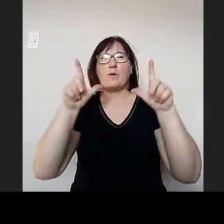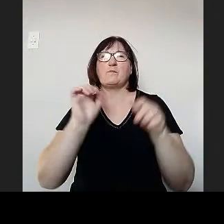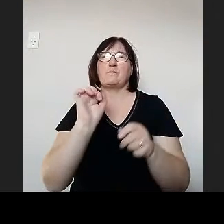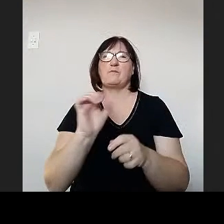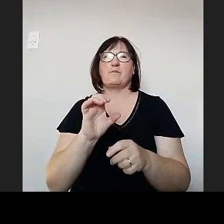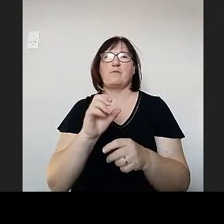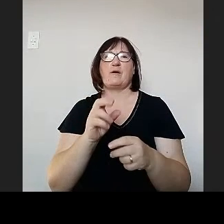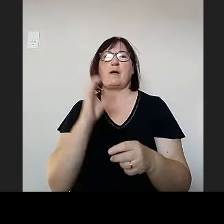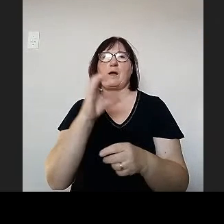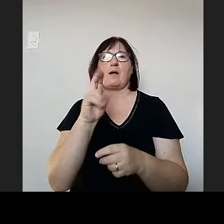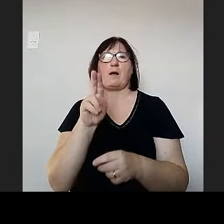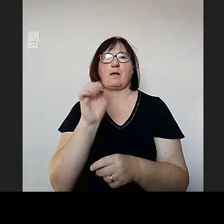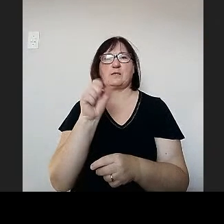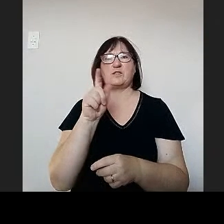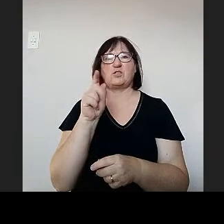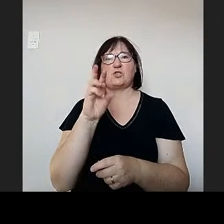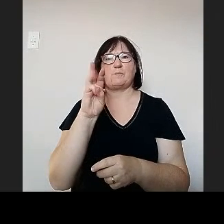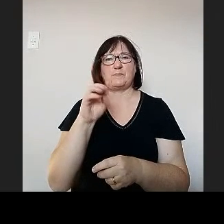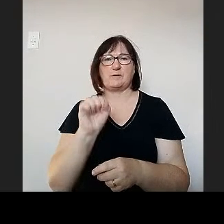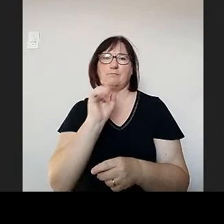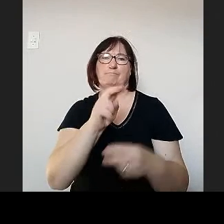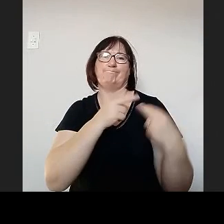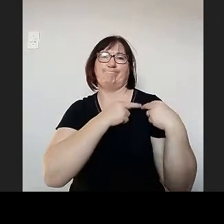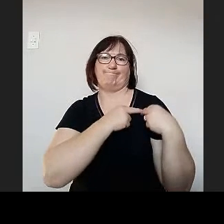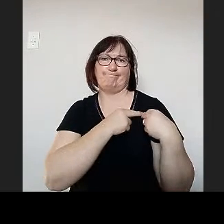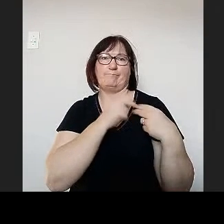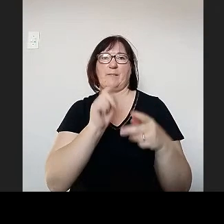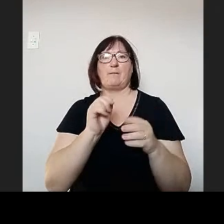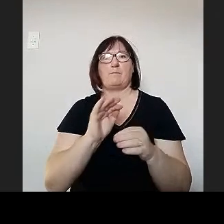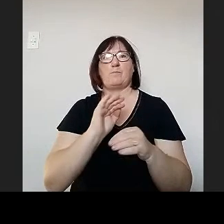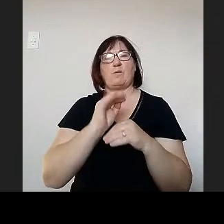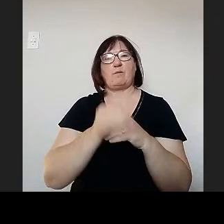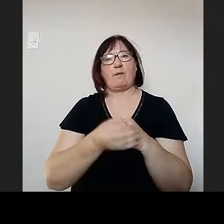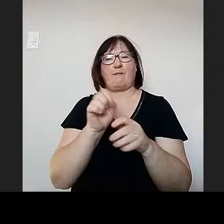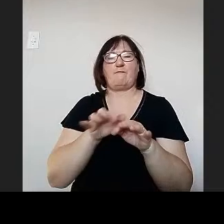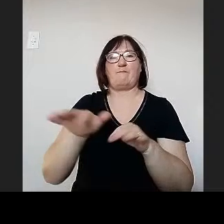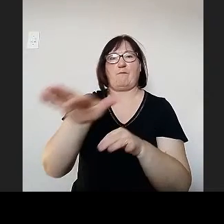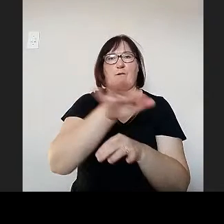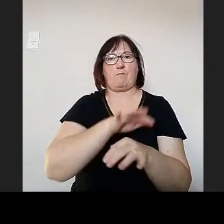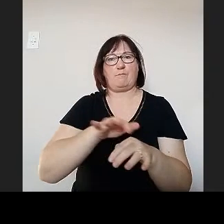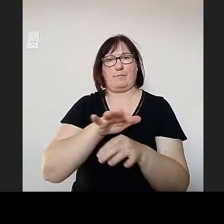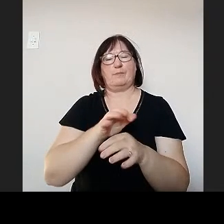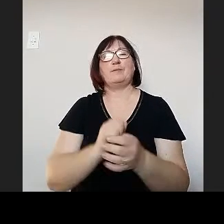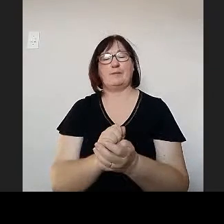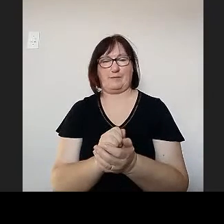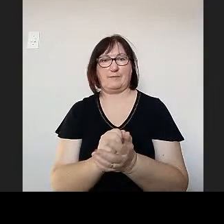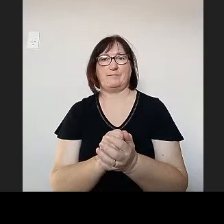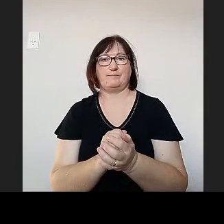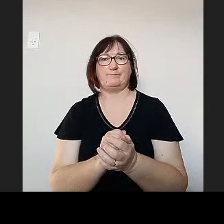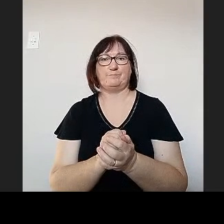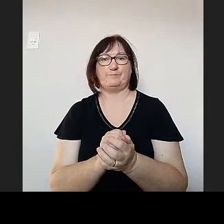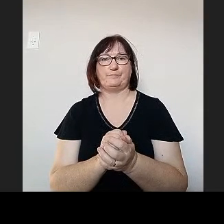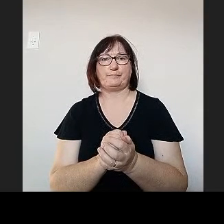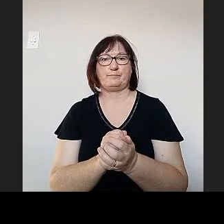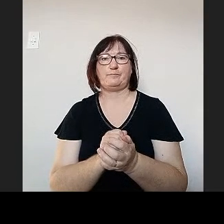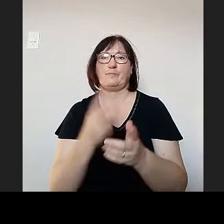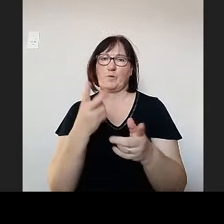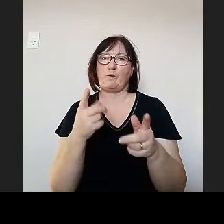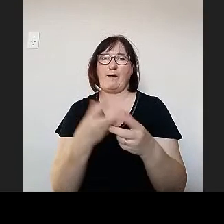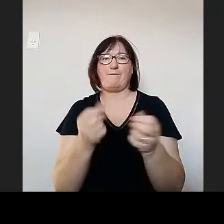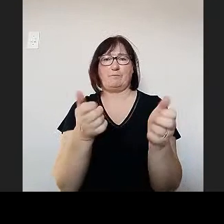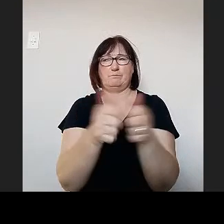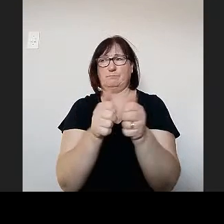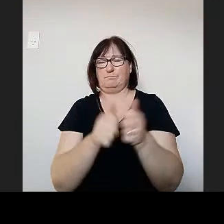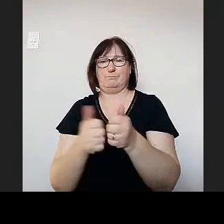protecting the environment and hear the expectations from customs from a range of stakeholders. In his opening